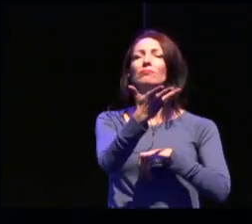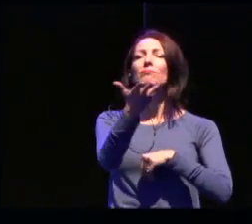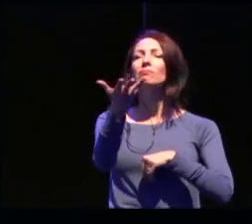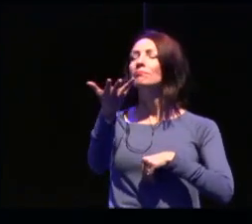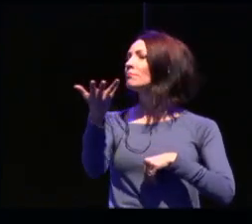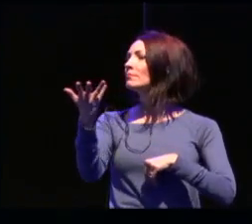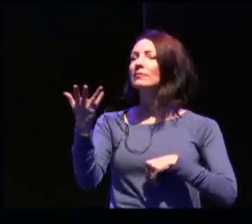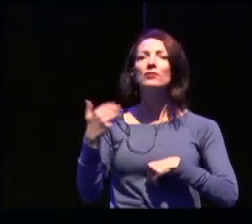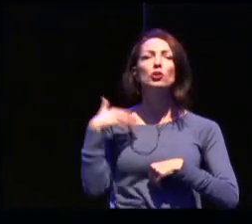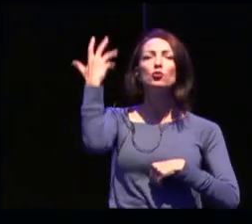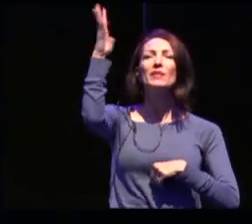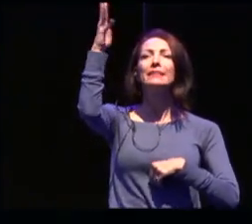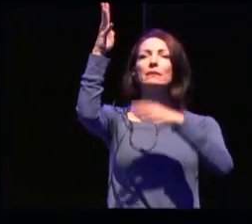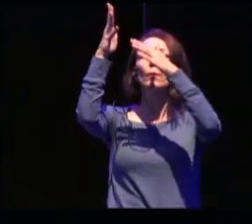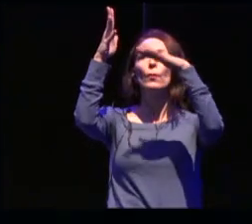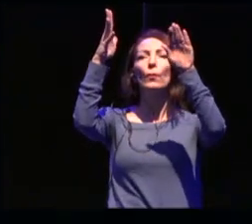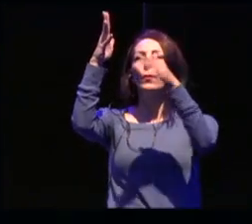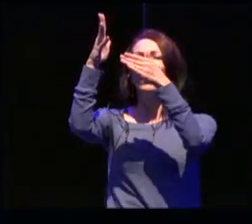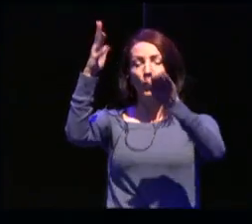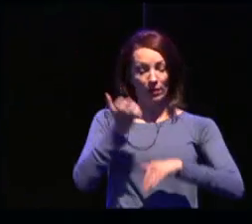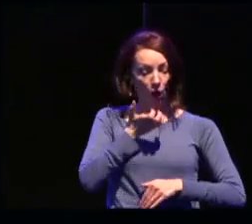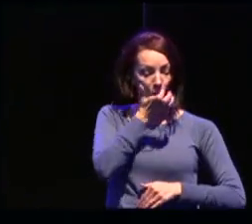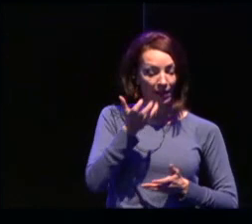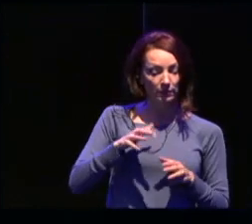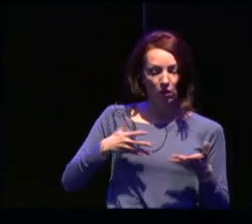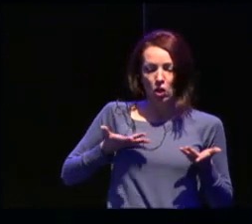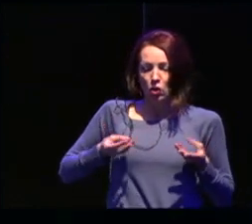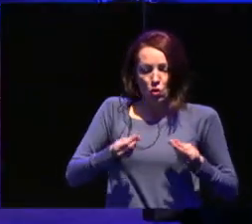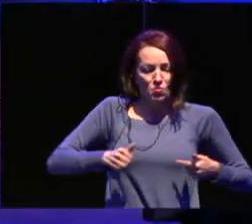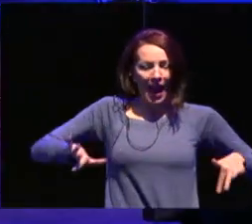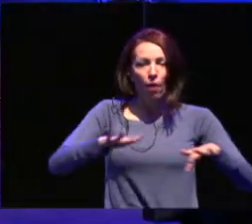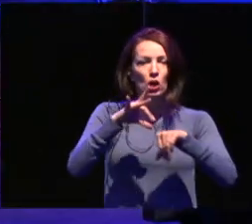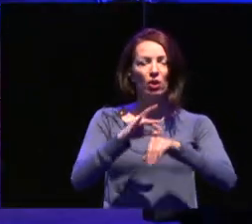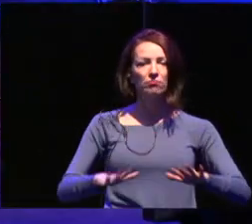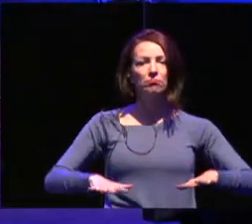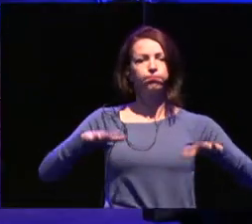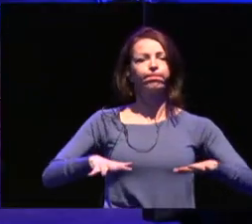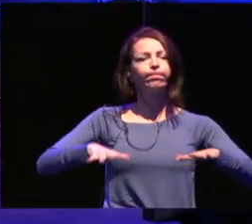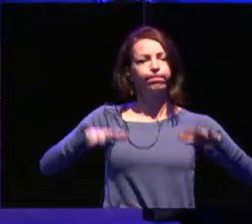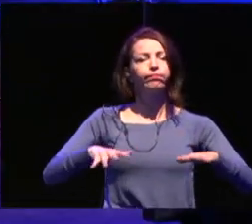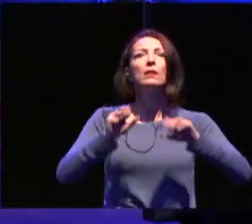The leaves and the trees, the grass, the ground, the earth pulsating, the